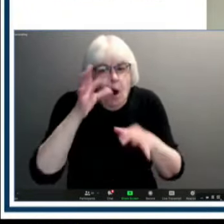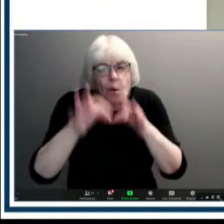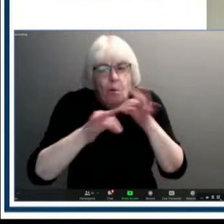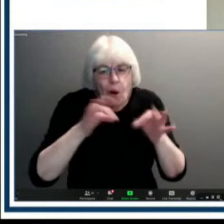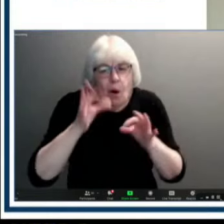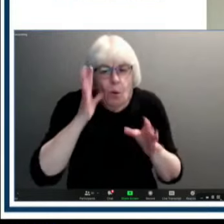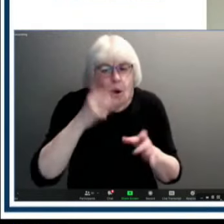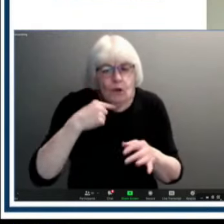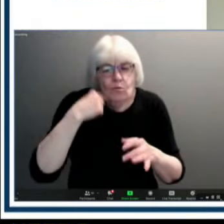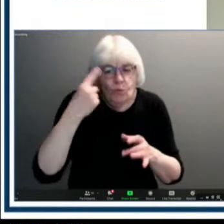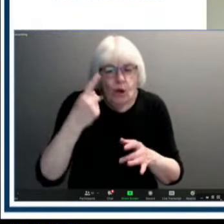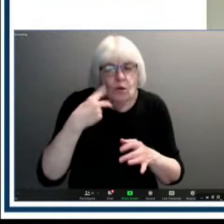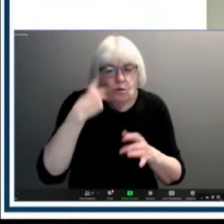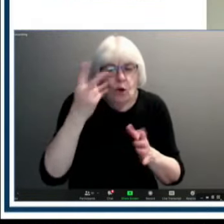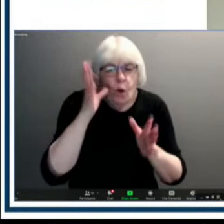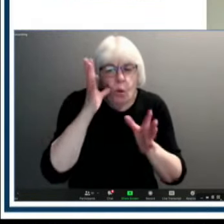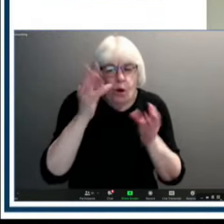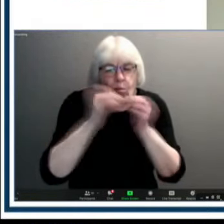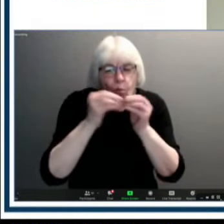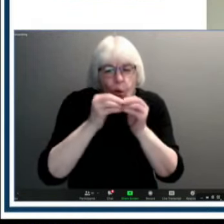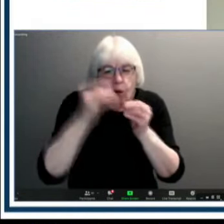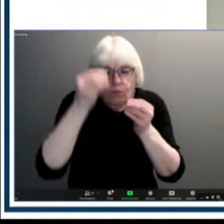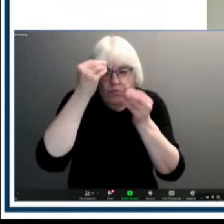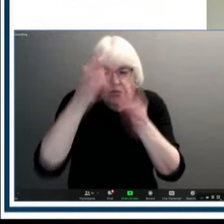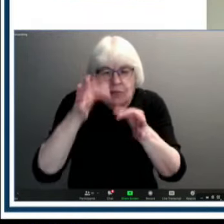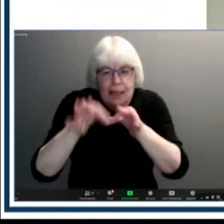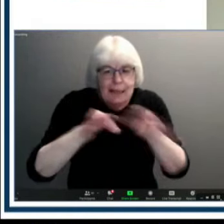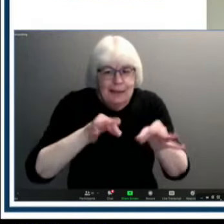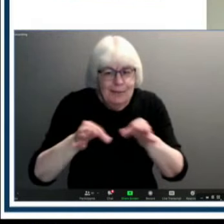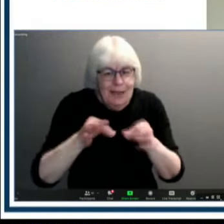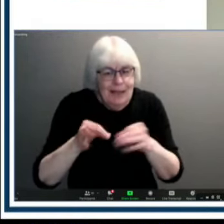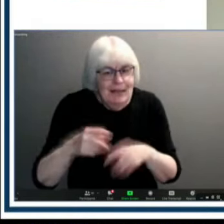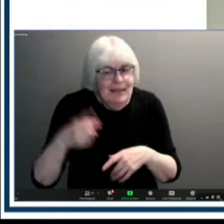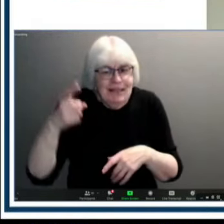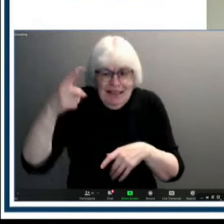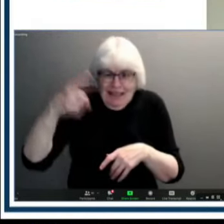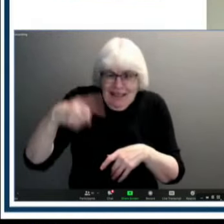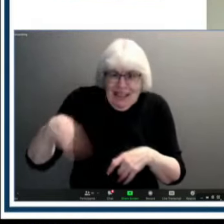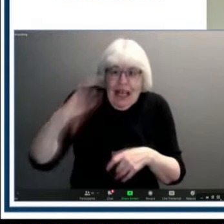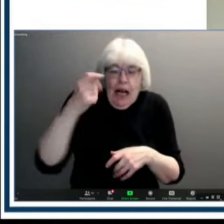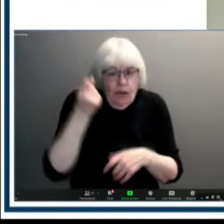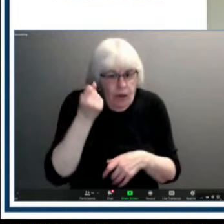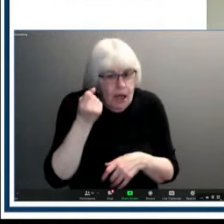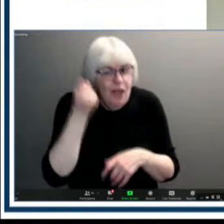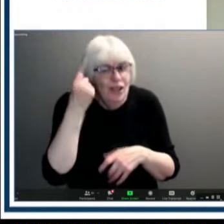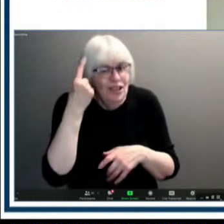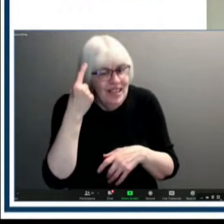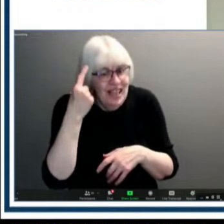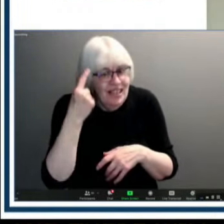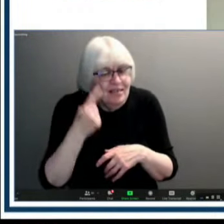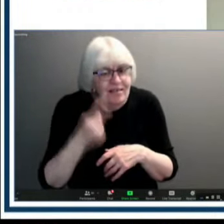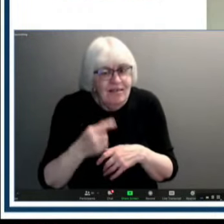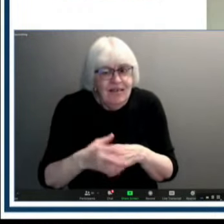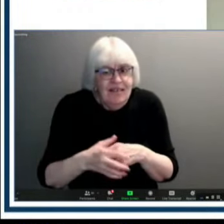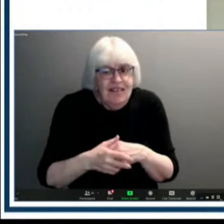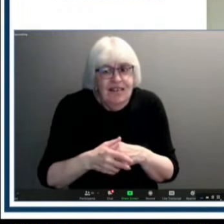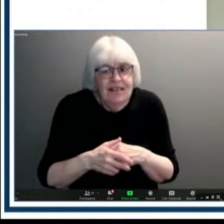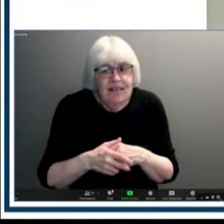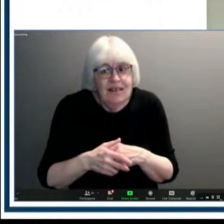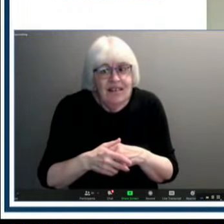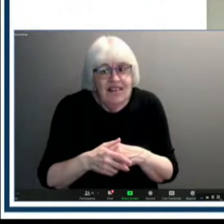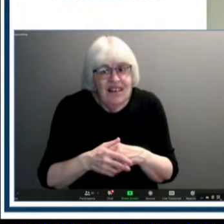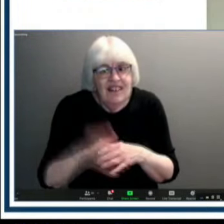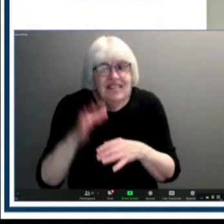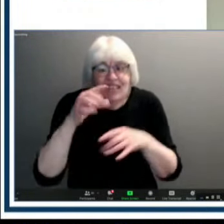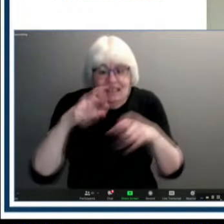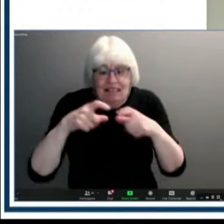But we just need people to understand now that regular daily asymptomatic testing is just not something